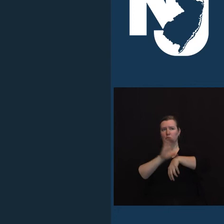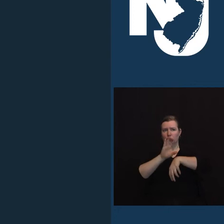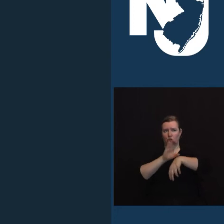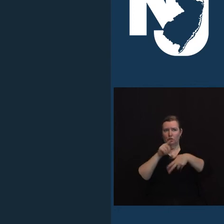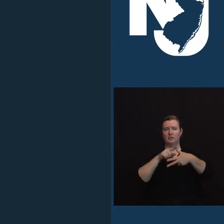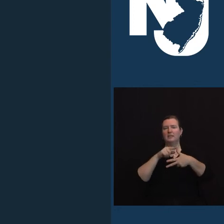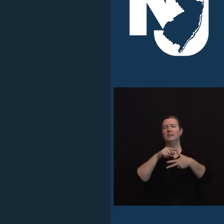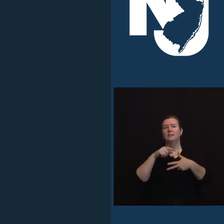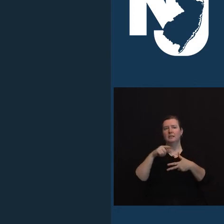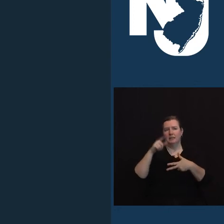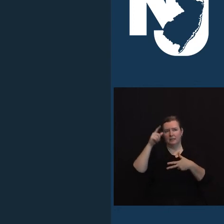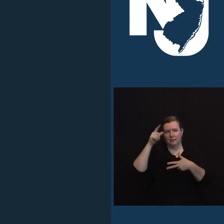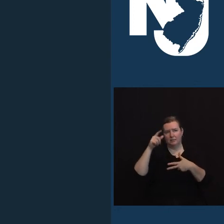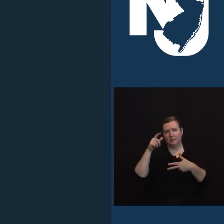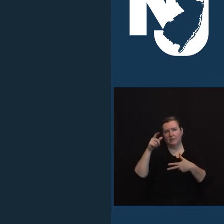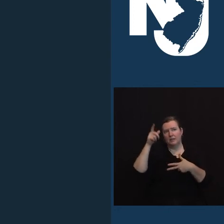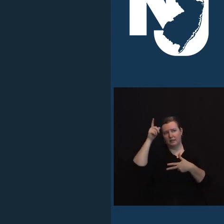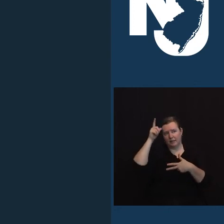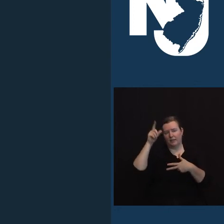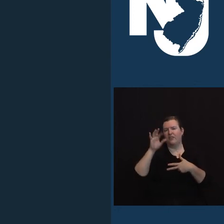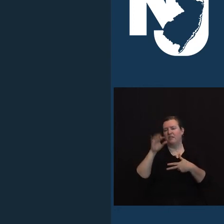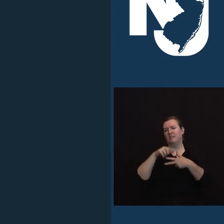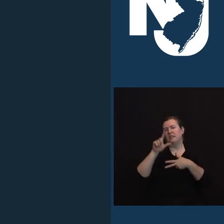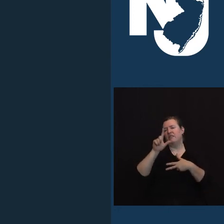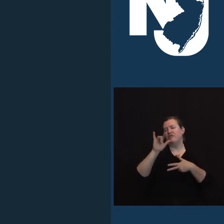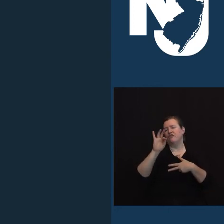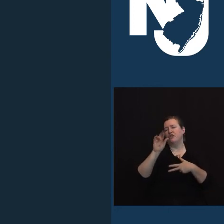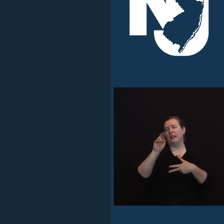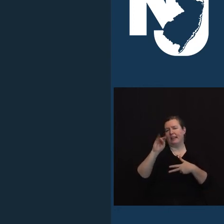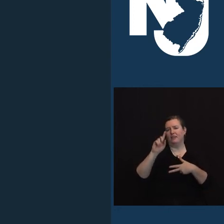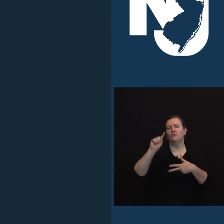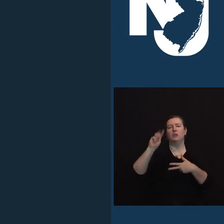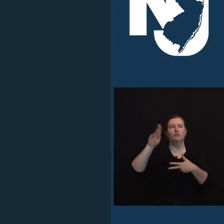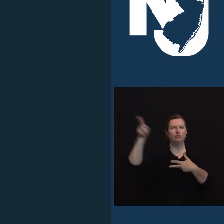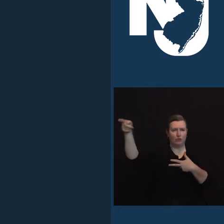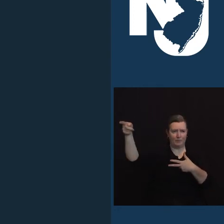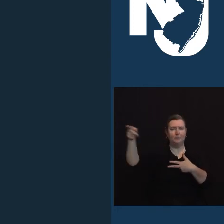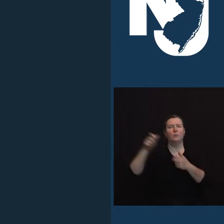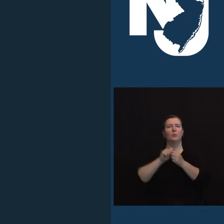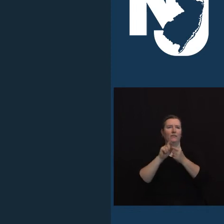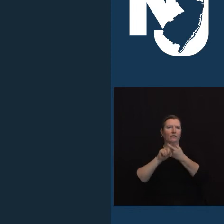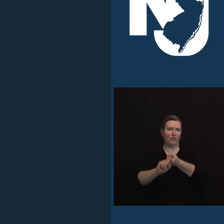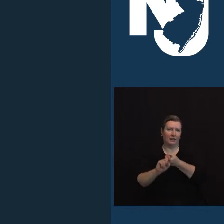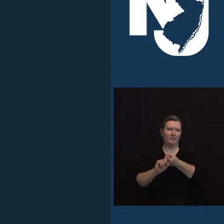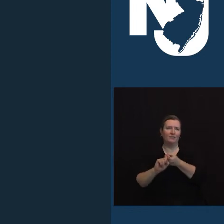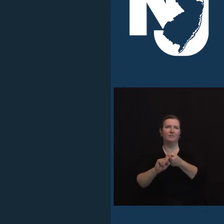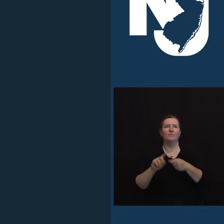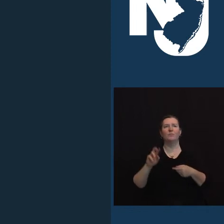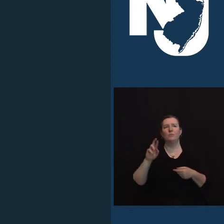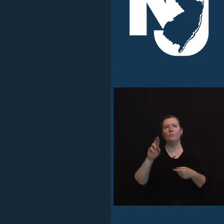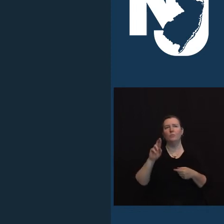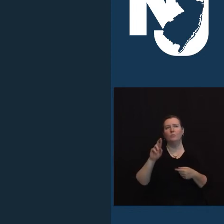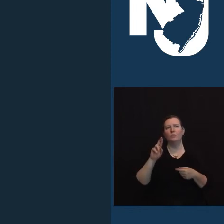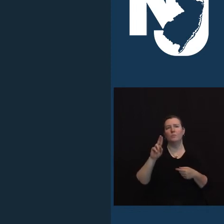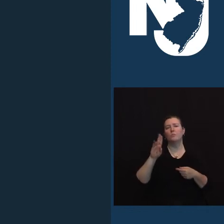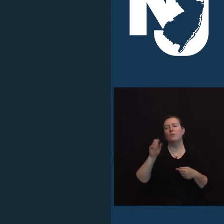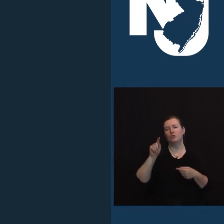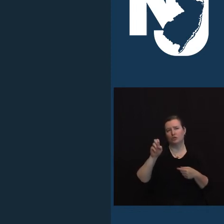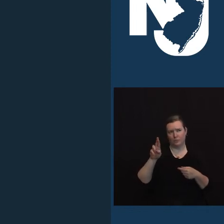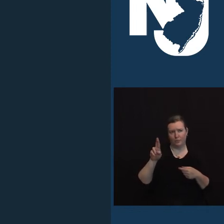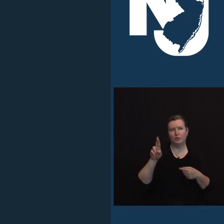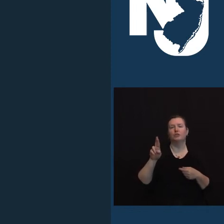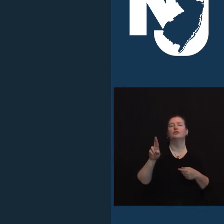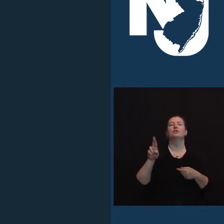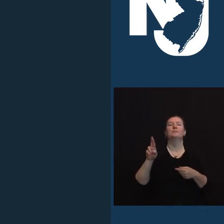Township with a dear old friend, Reverend Dr. Buster Soares and his team, as well as elected officials